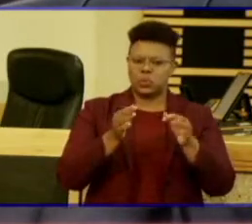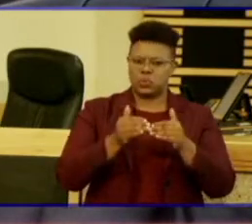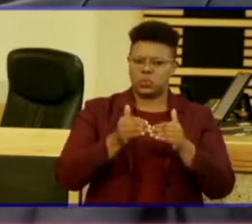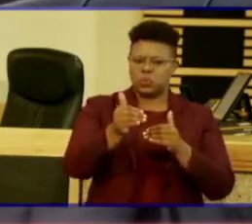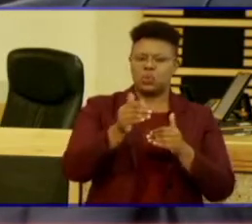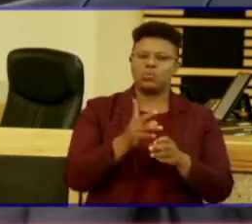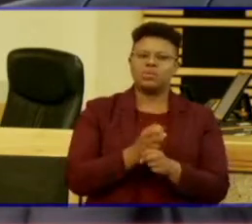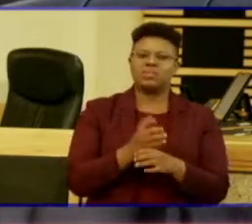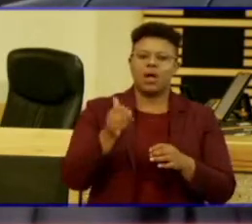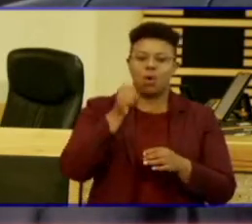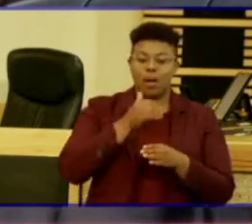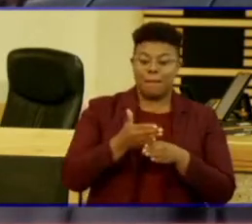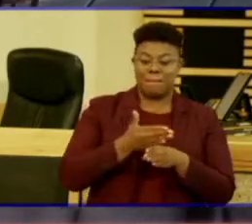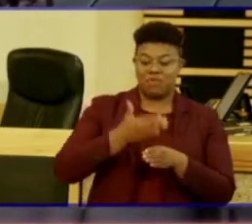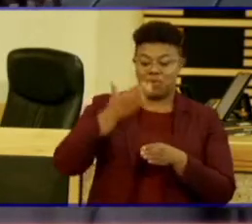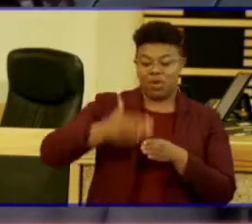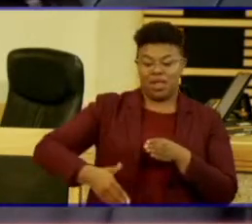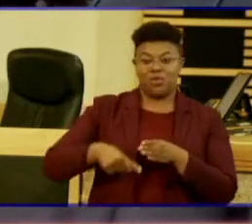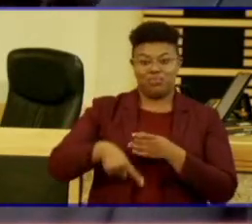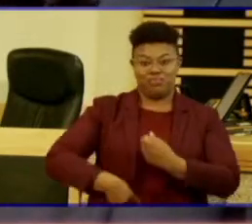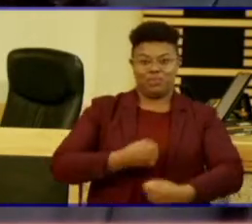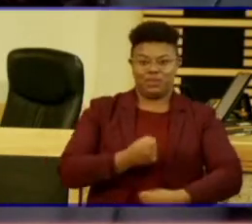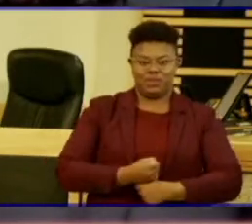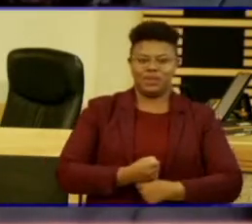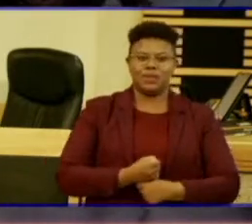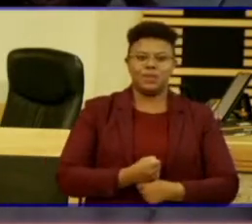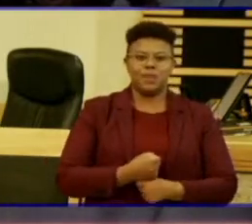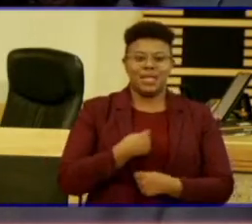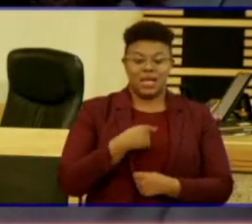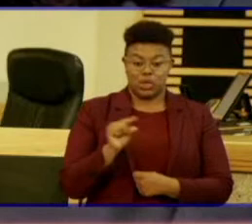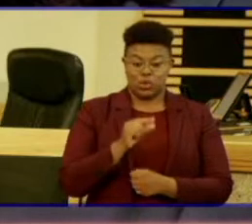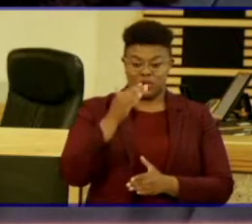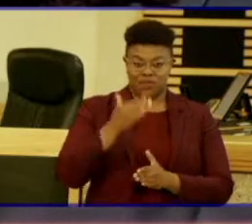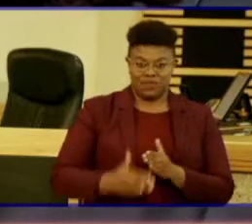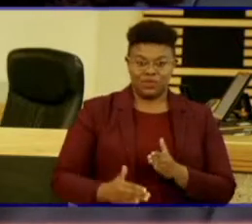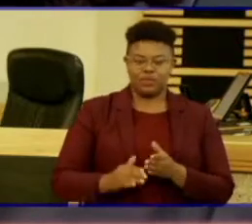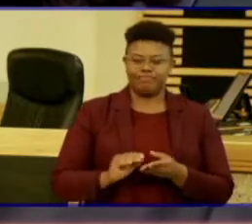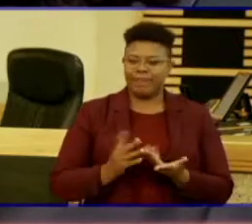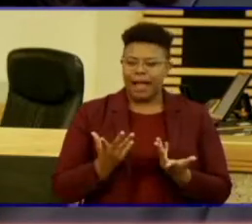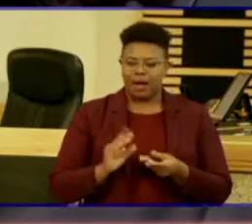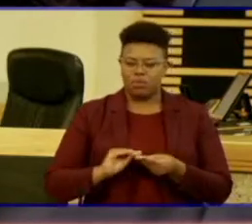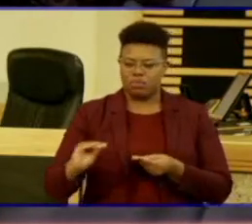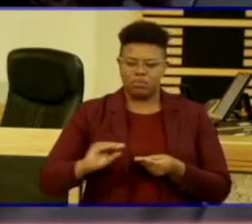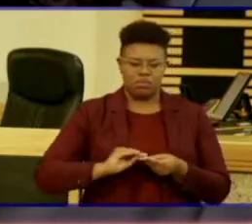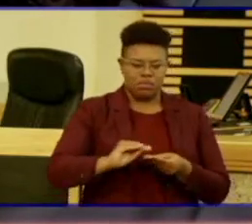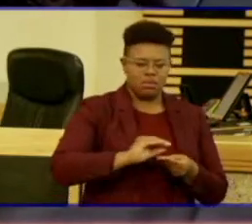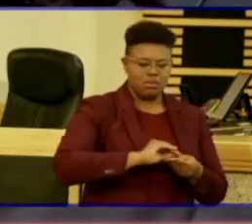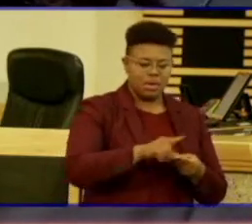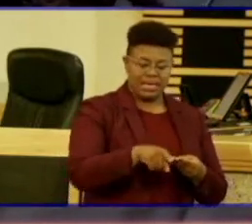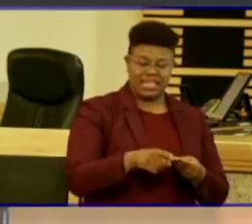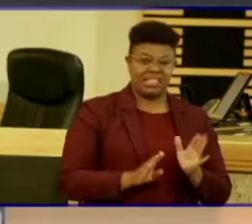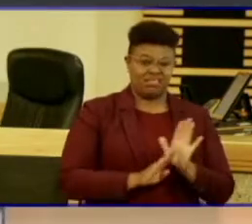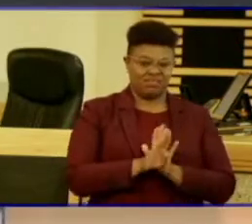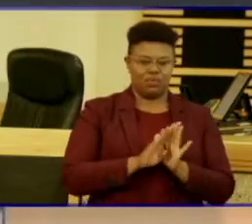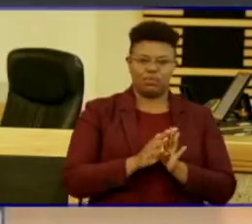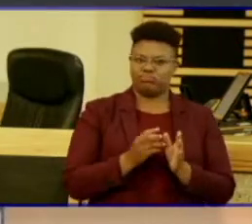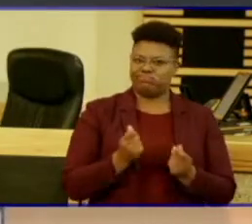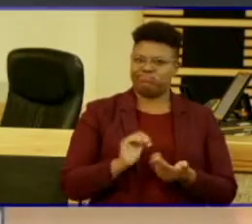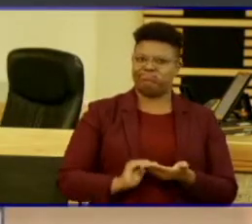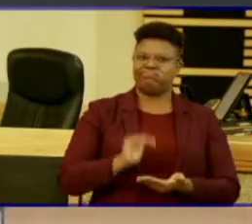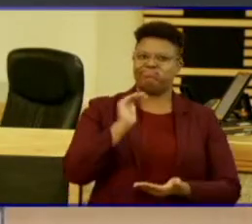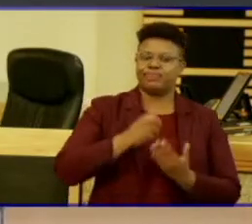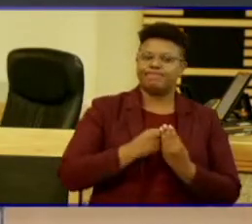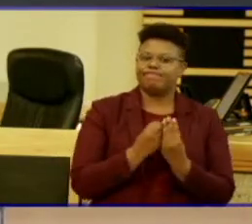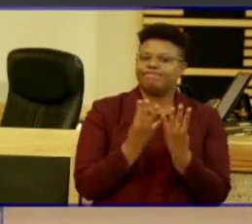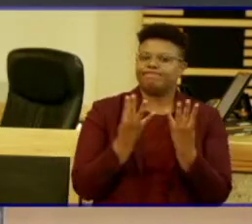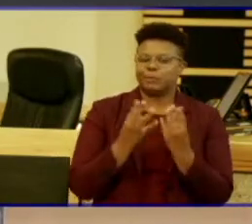end of 2021 as we complete the financing options for the multi-billion development. Honorable